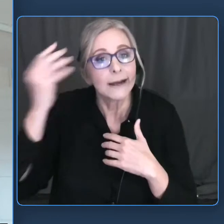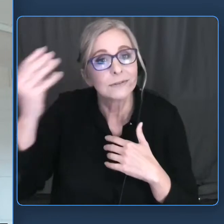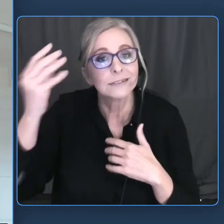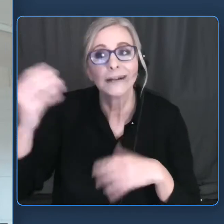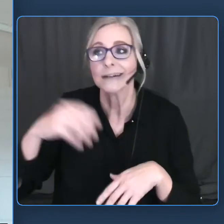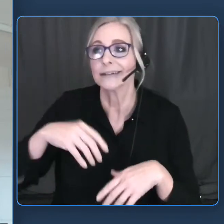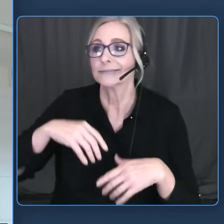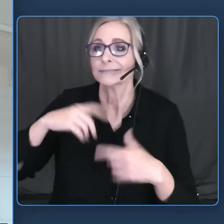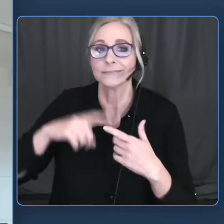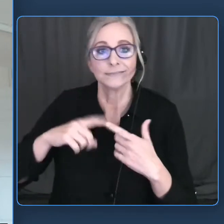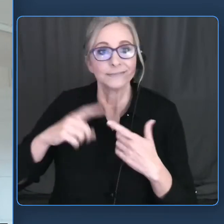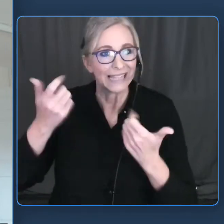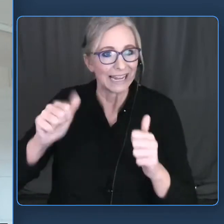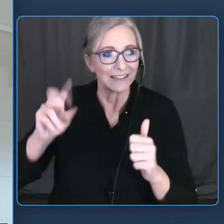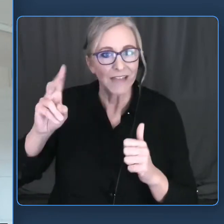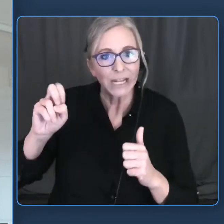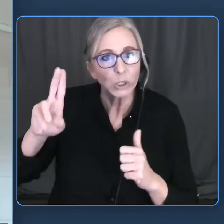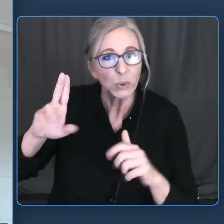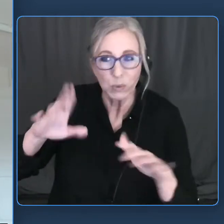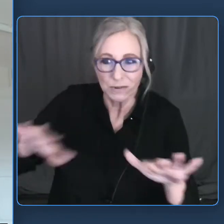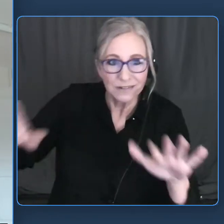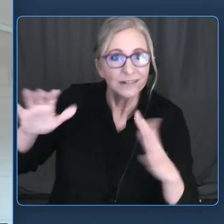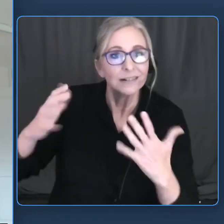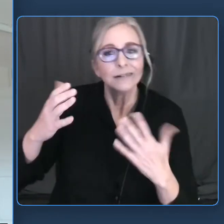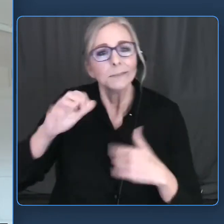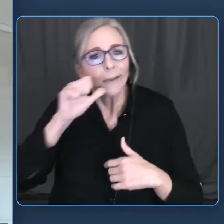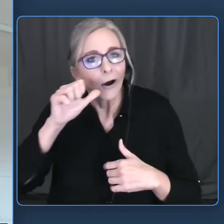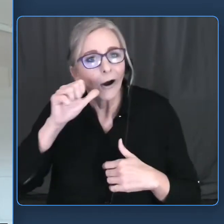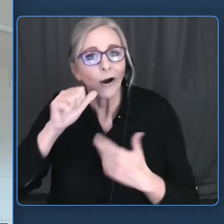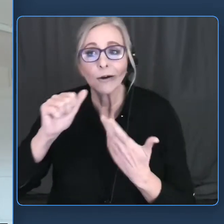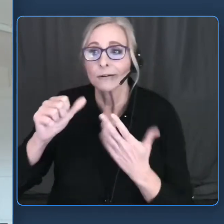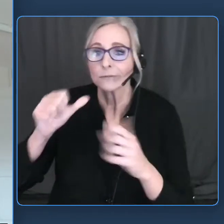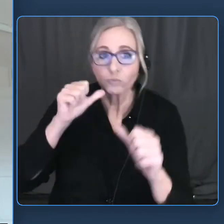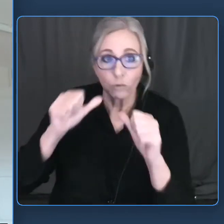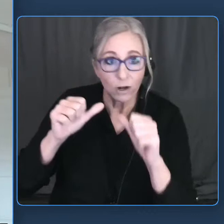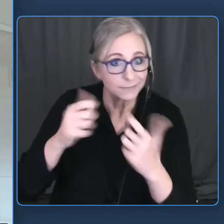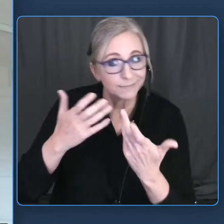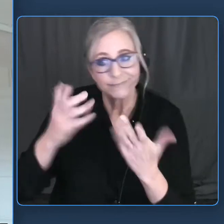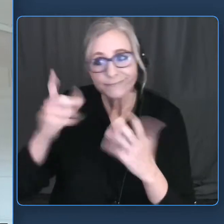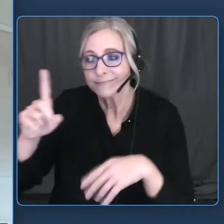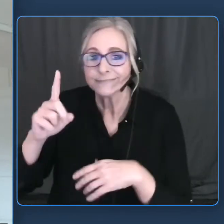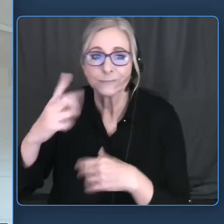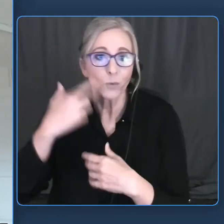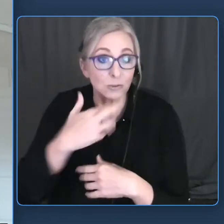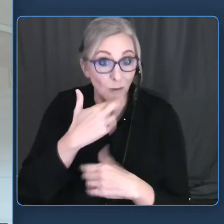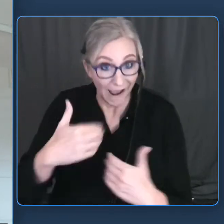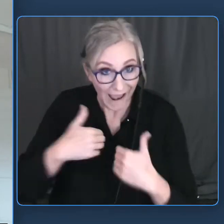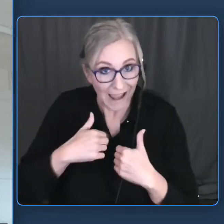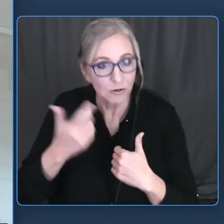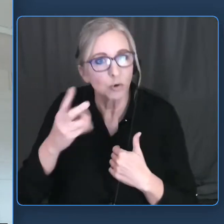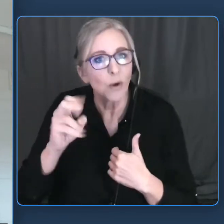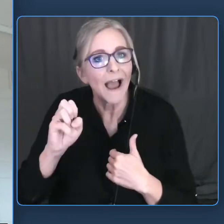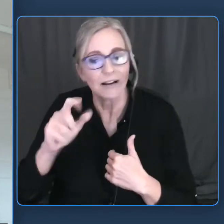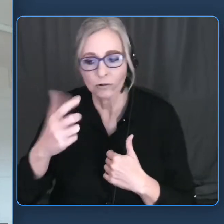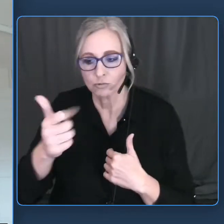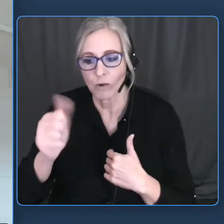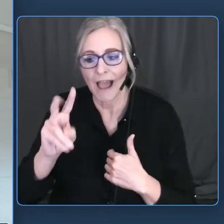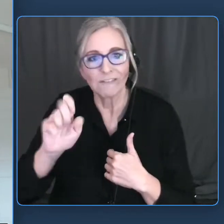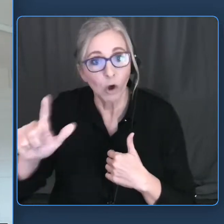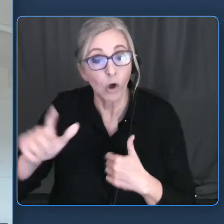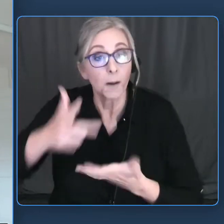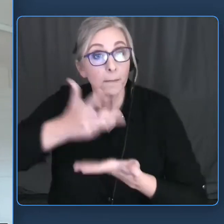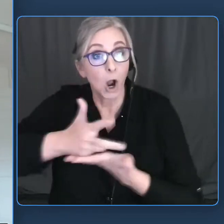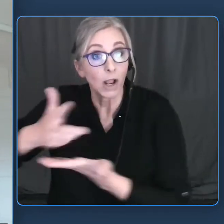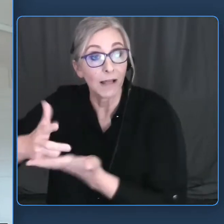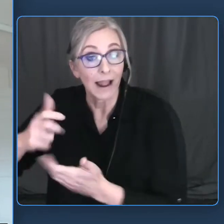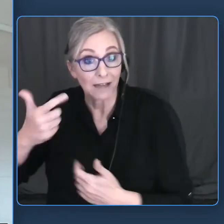outdoor venues, sometimes bars or restaurants will have gravel, or parking lots.